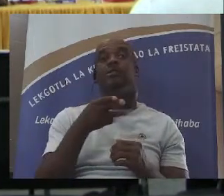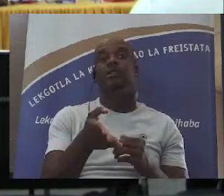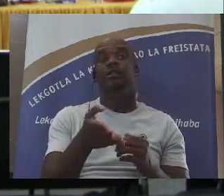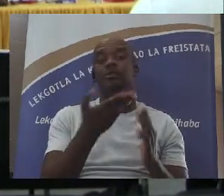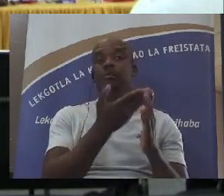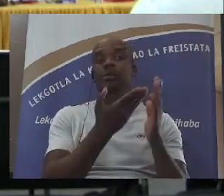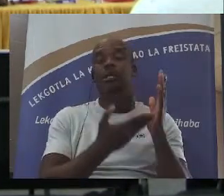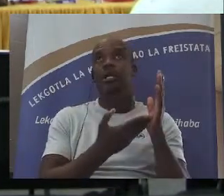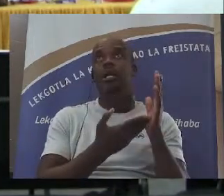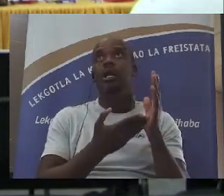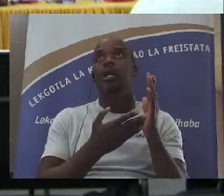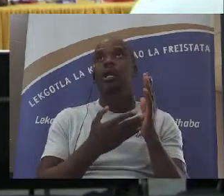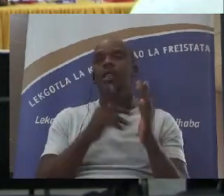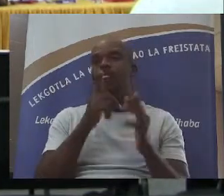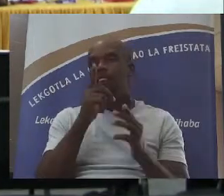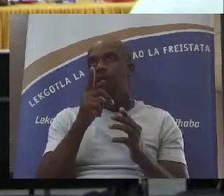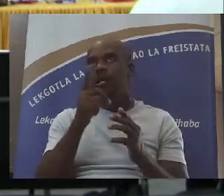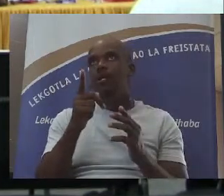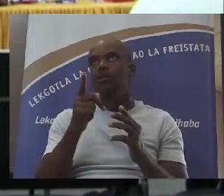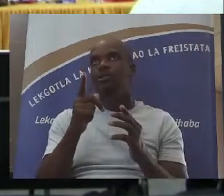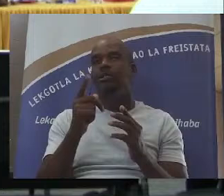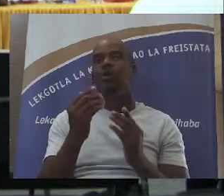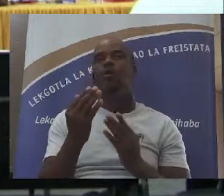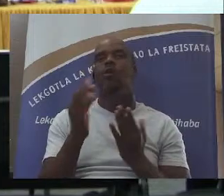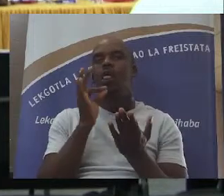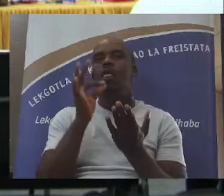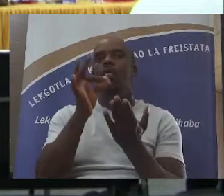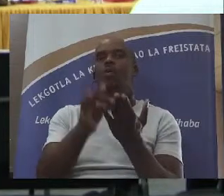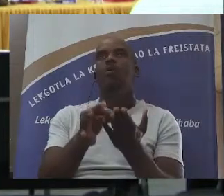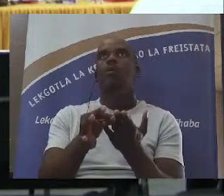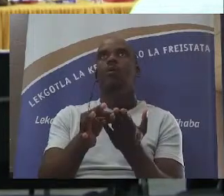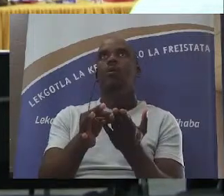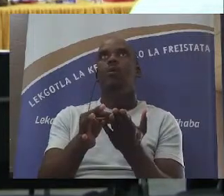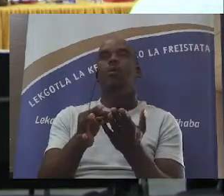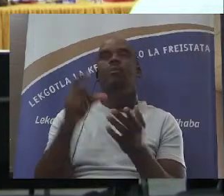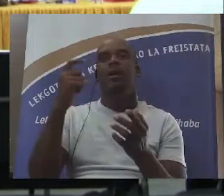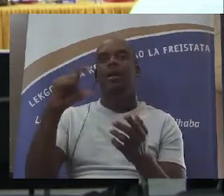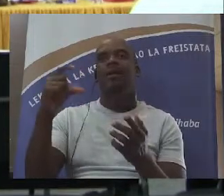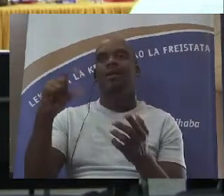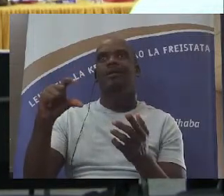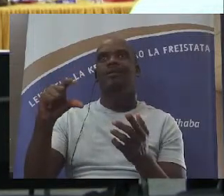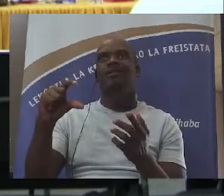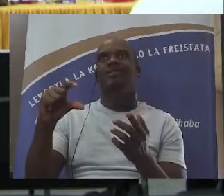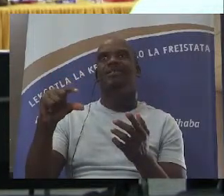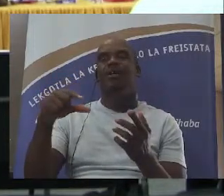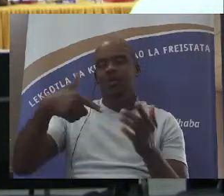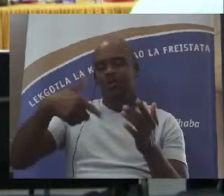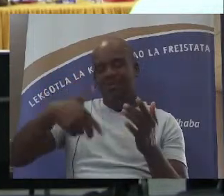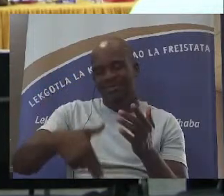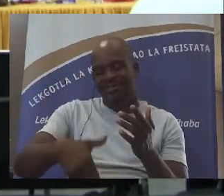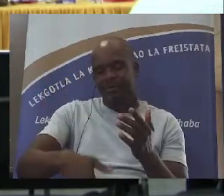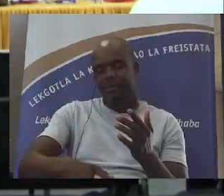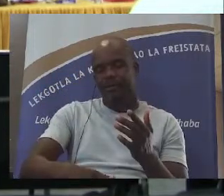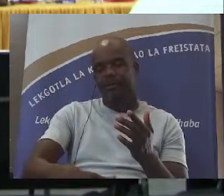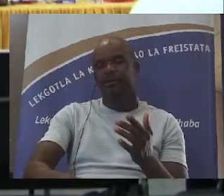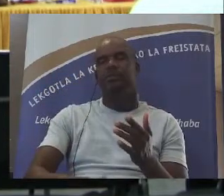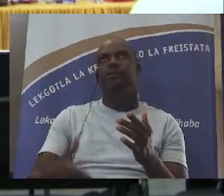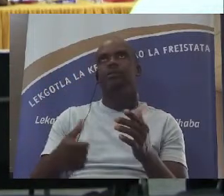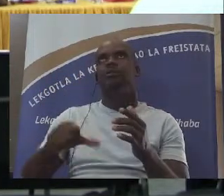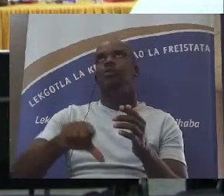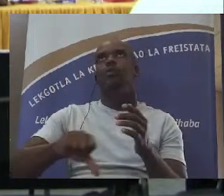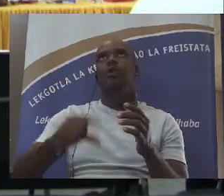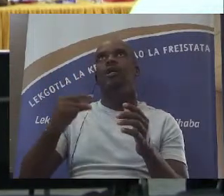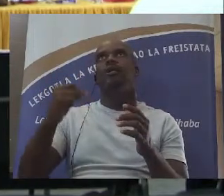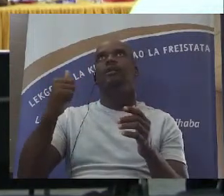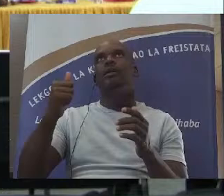ka the application for licenses for drilling oil and gas. And then there is